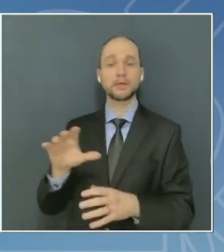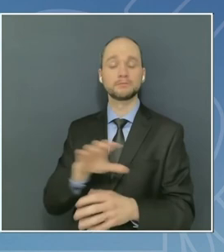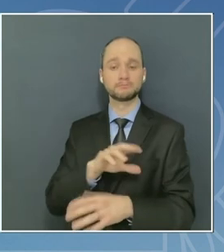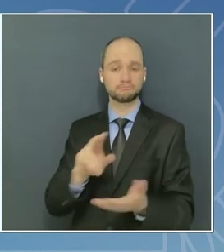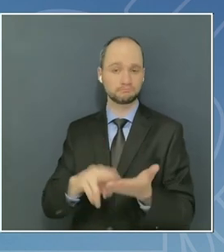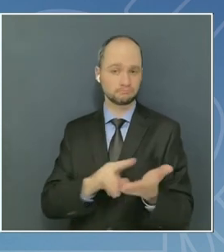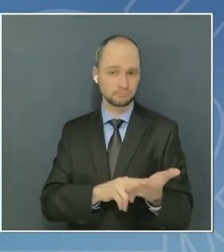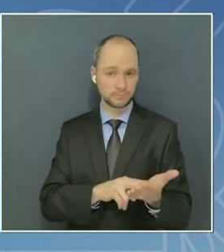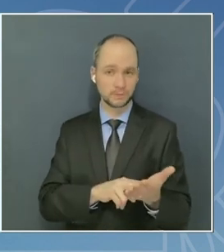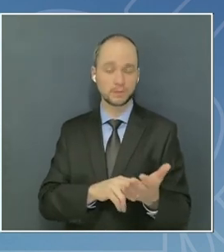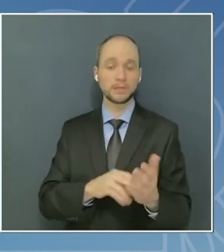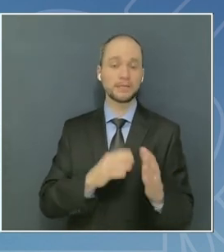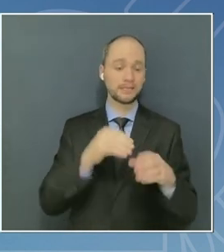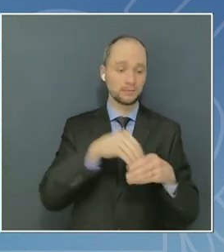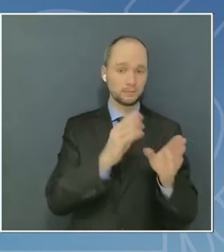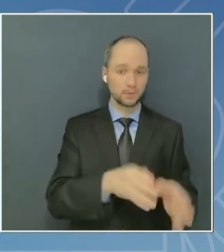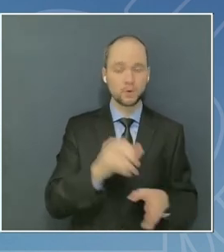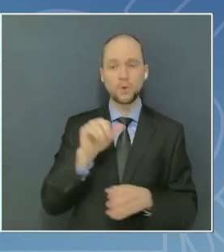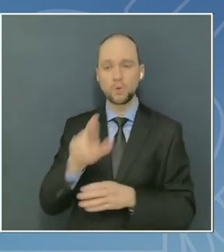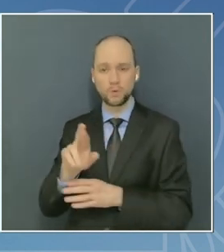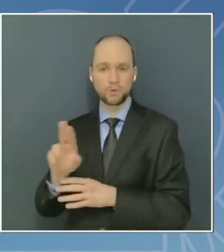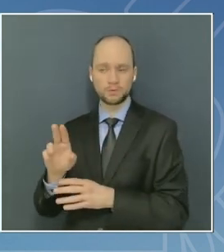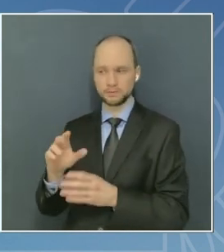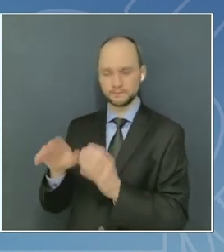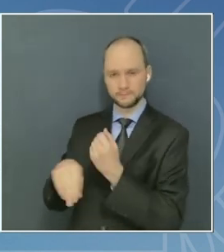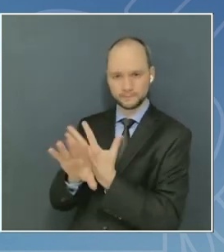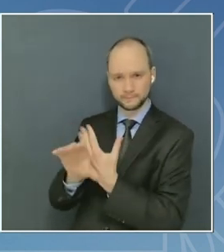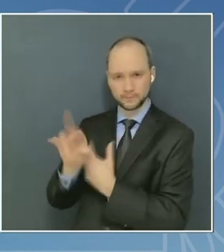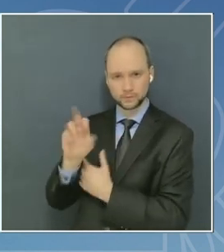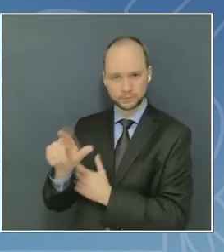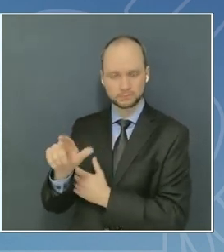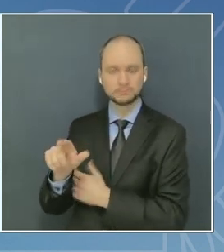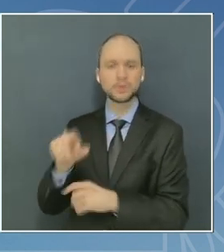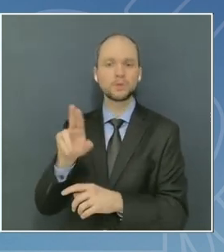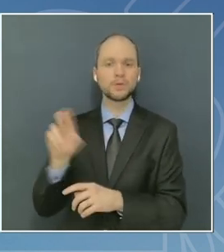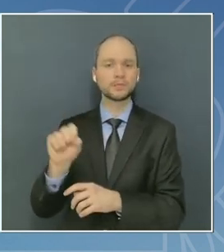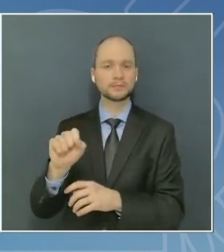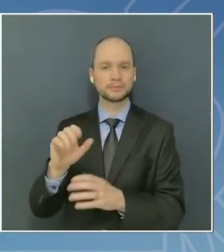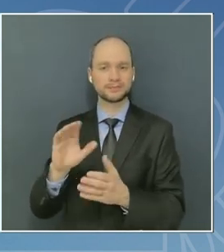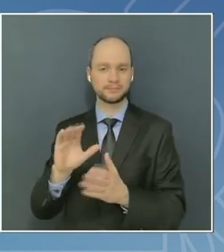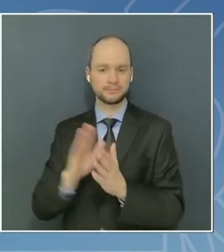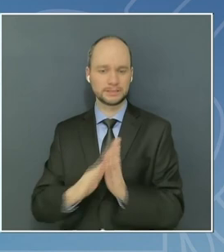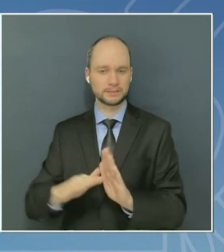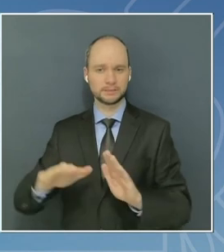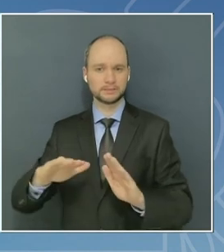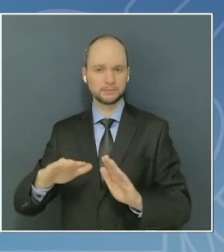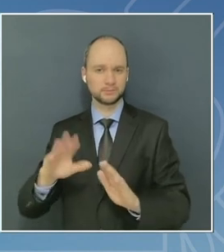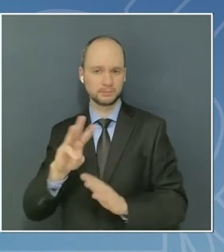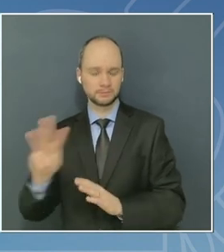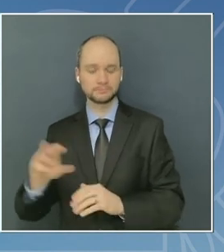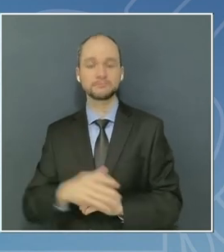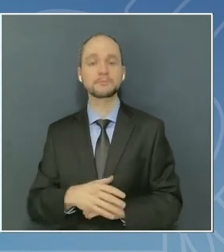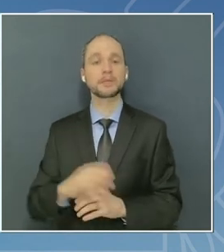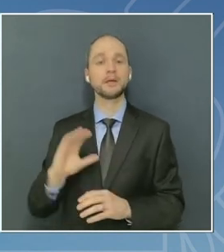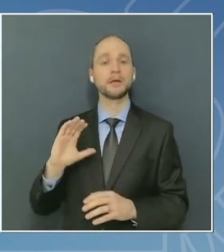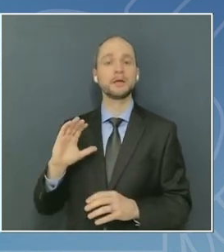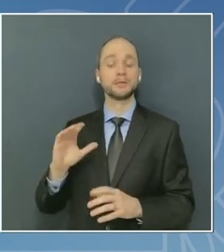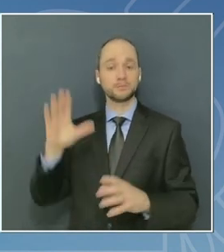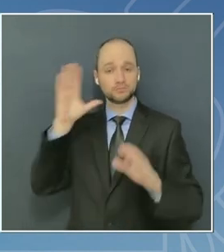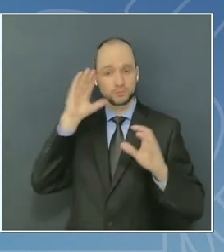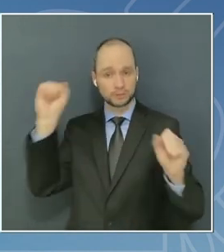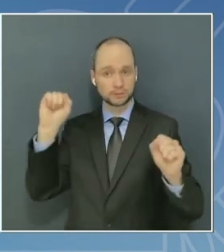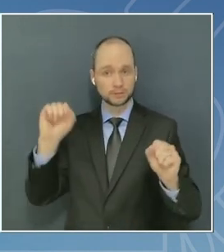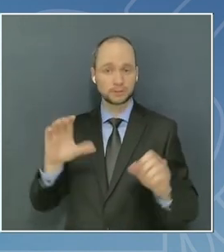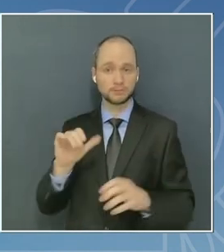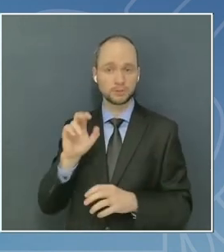of Peace's website. We'll also post the event link in the chat. Also, the President's Advisory Commission on Asian Americans, Native Hawaiians, and Pacific